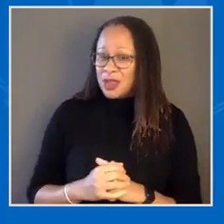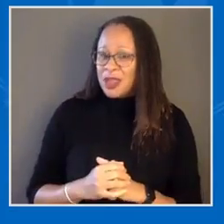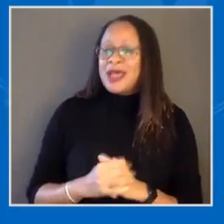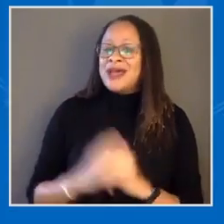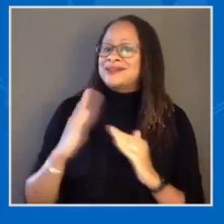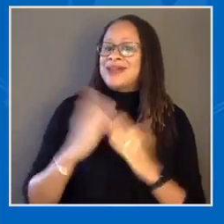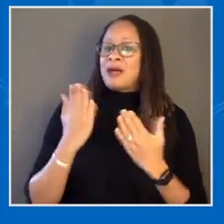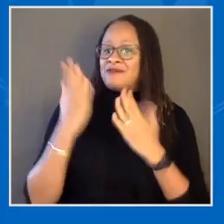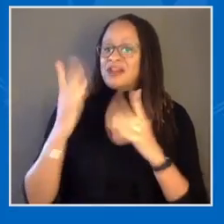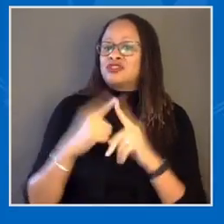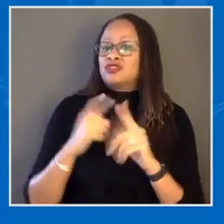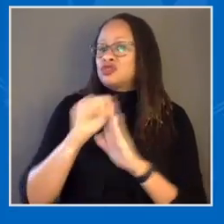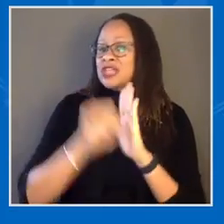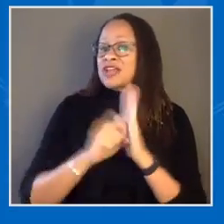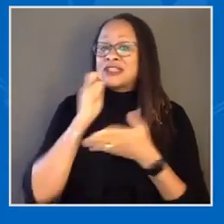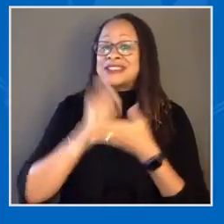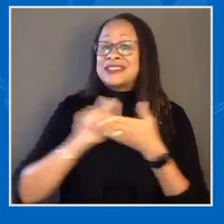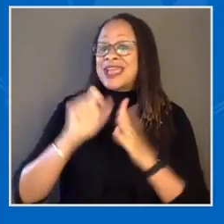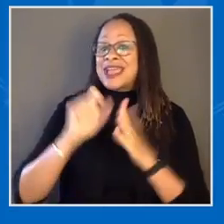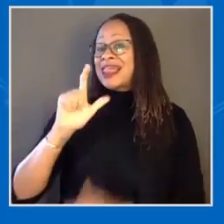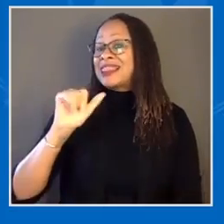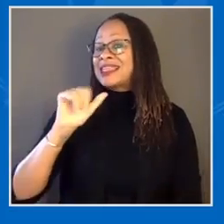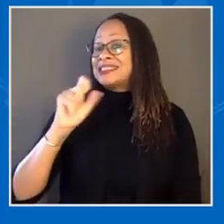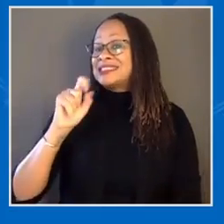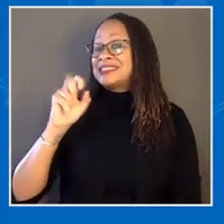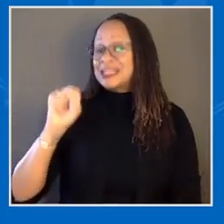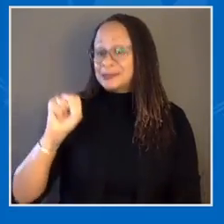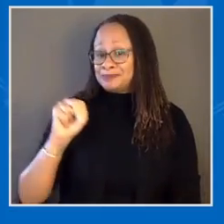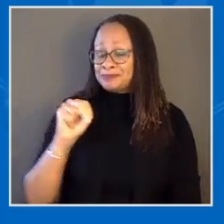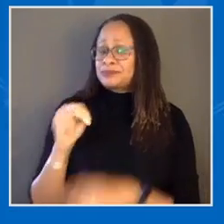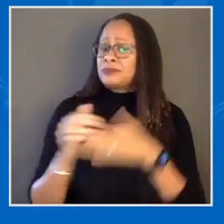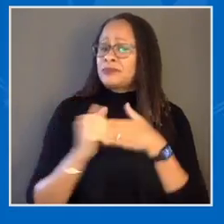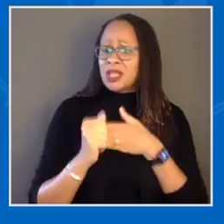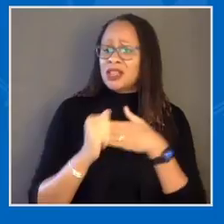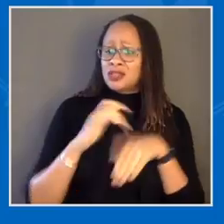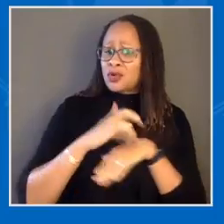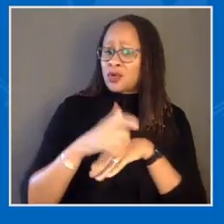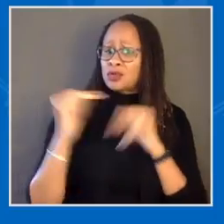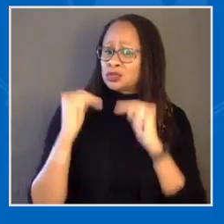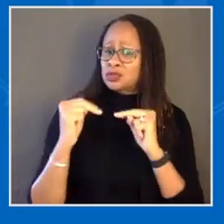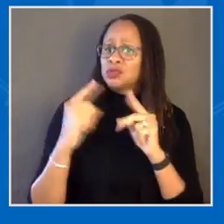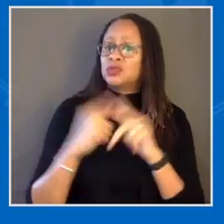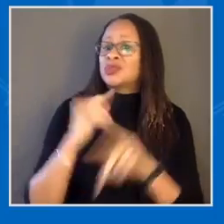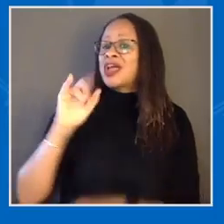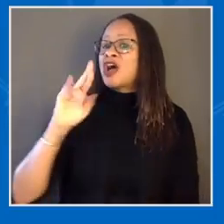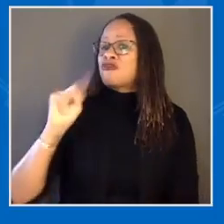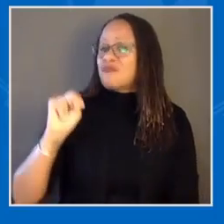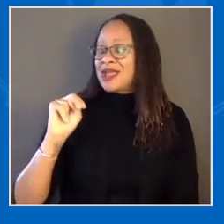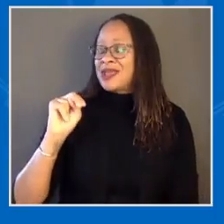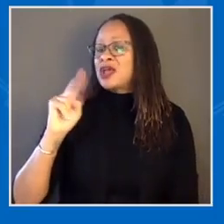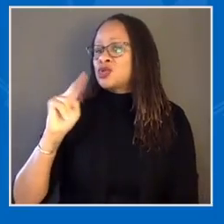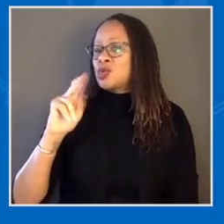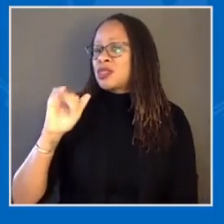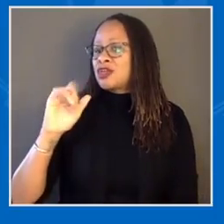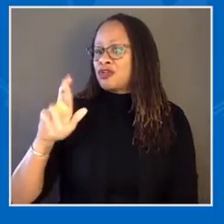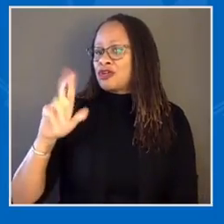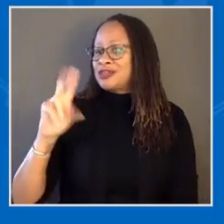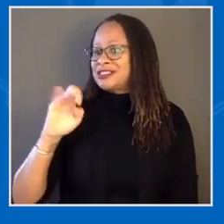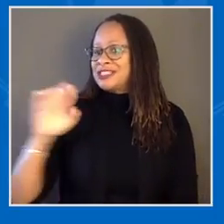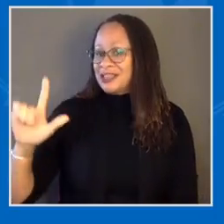Clinton. He helped lead the early negotiations that led to the Iran nuclear deal. He helped broker the Gaza